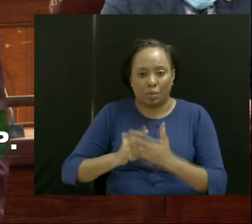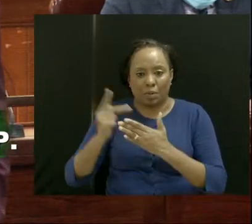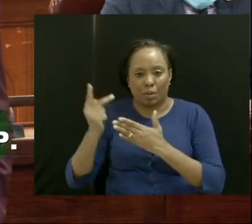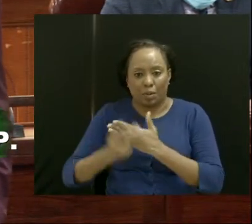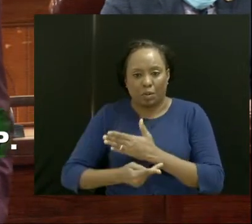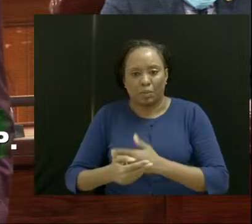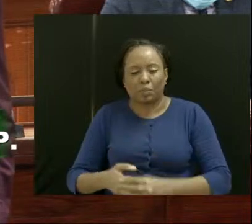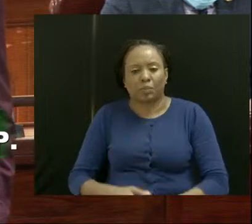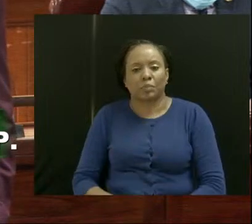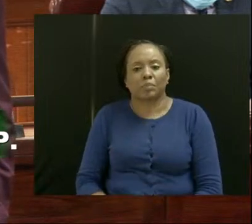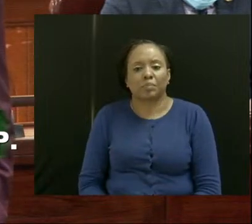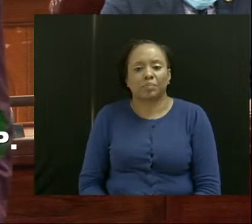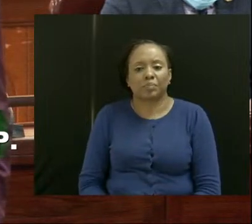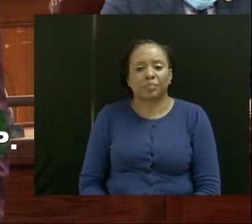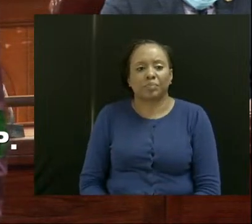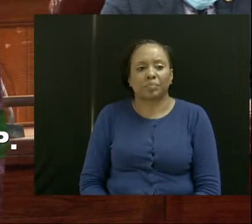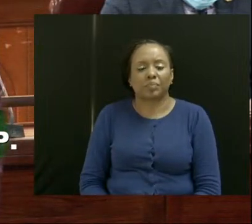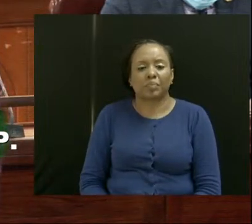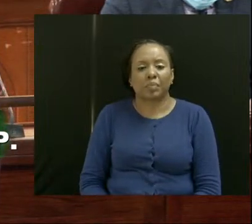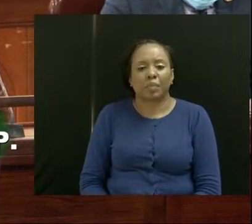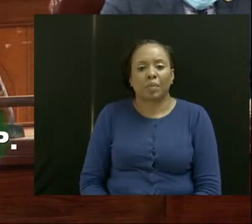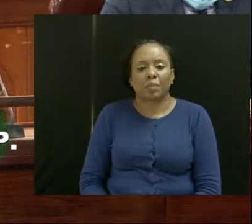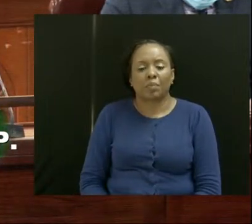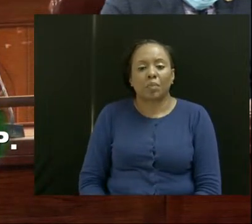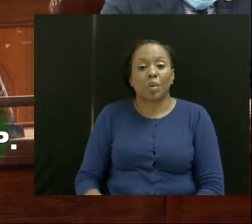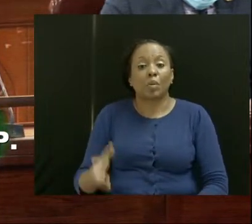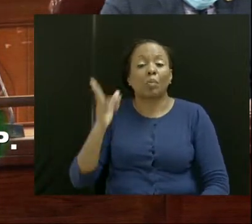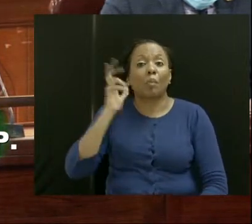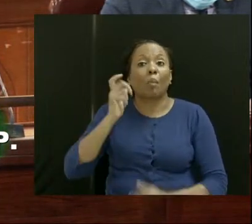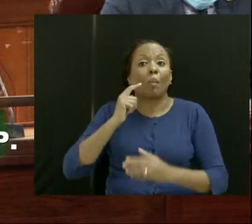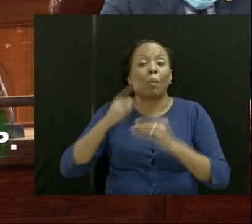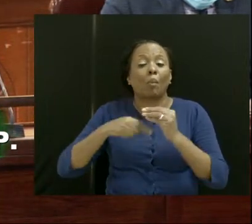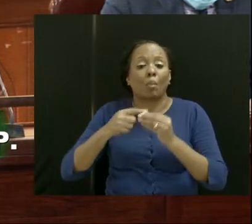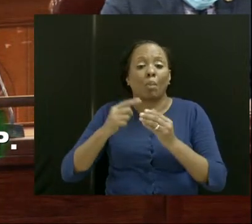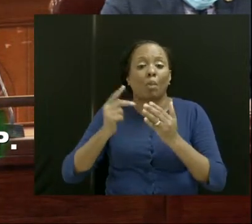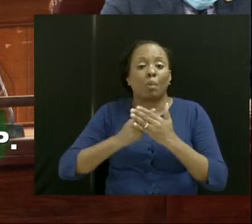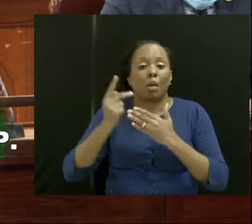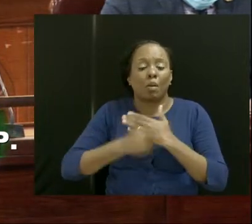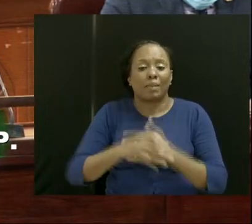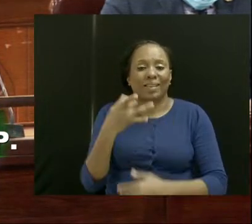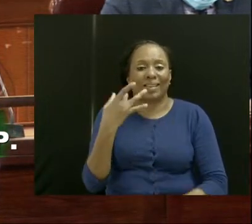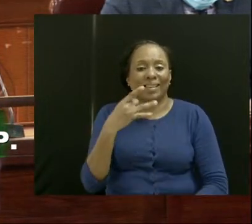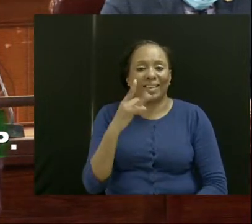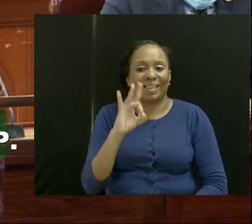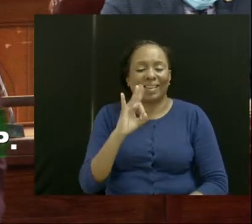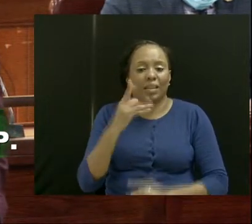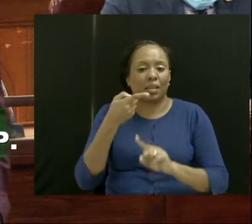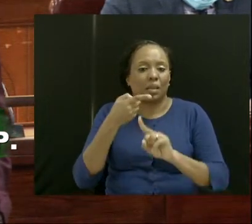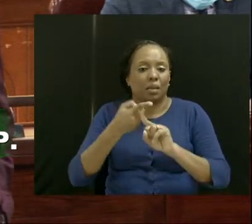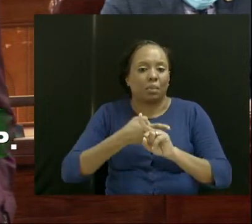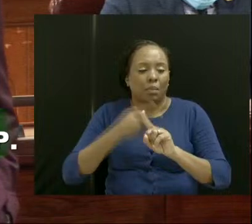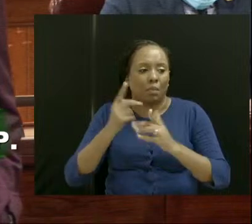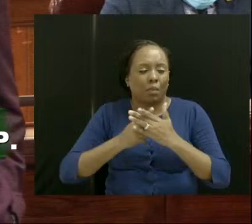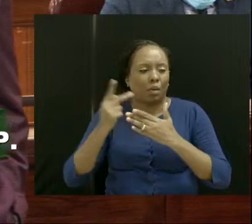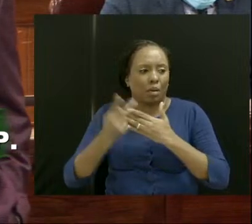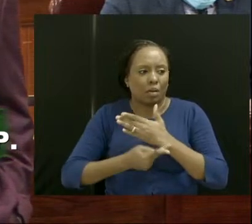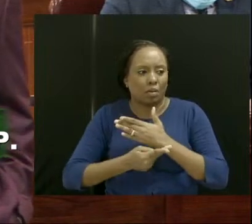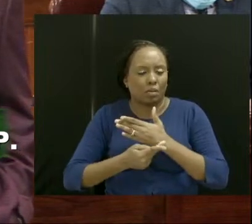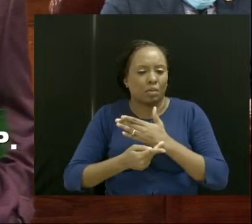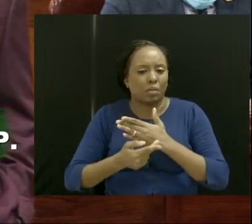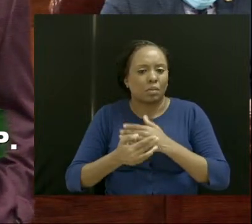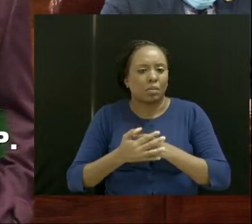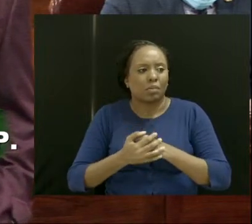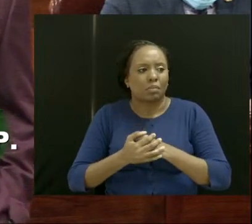over this 18-month program. We are now at 4.5. I think that's what the Honorable Prime Minister said.